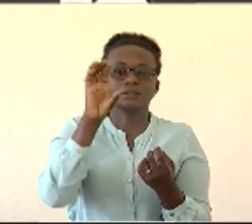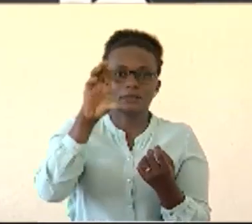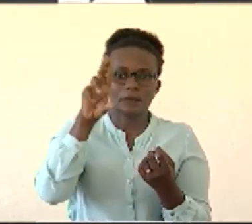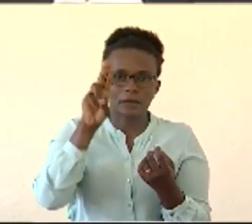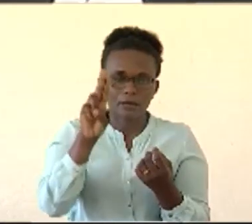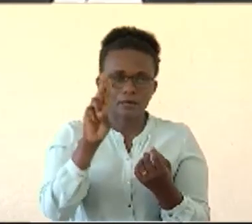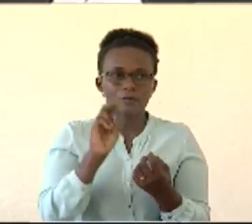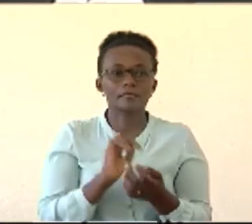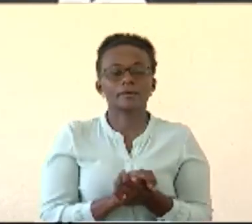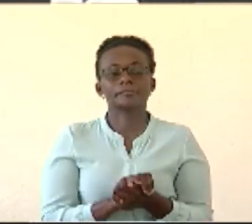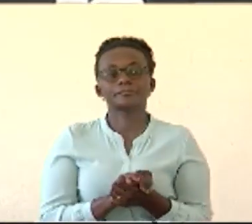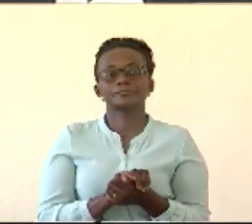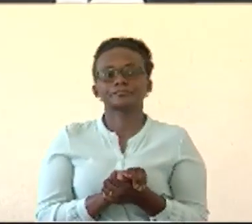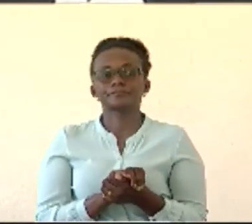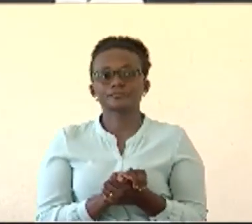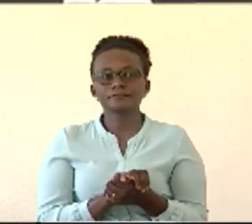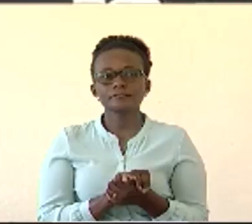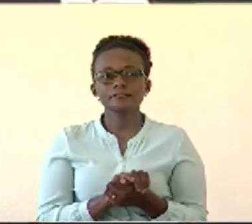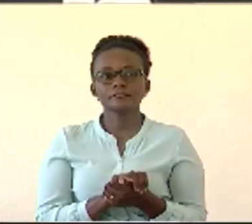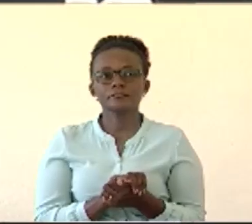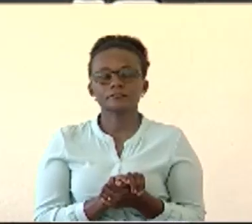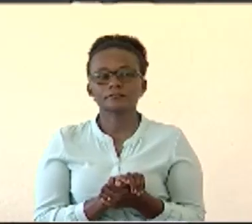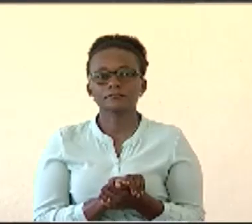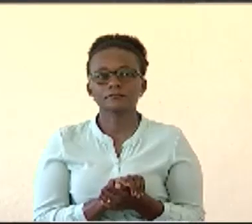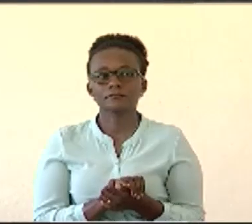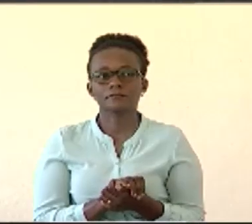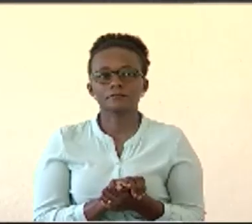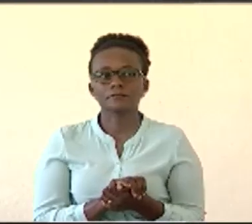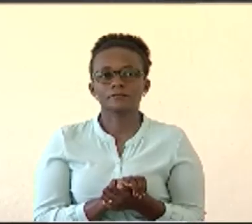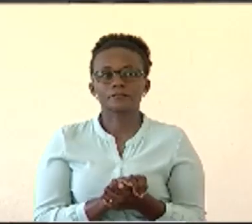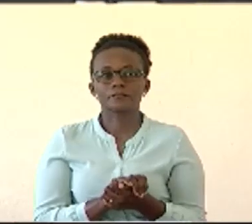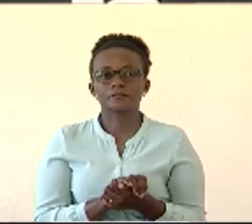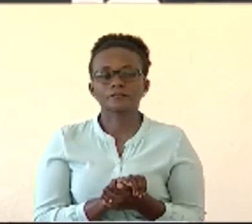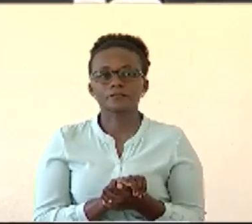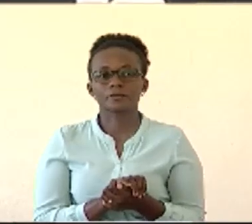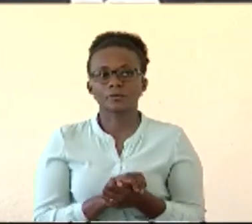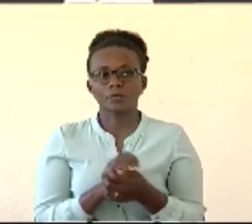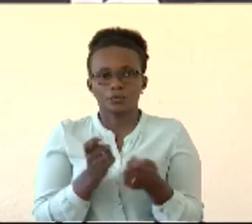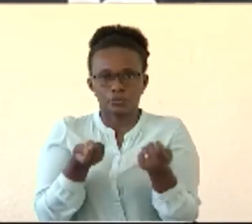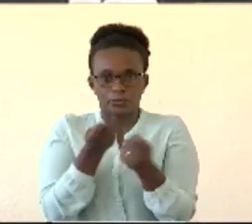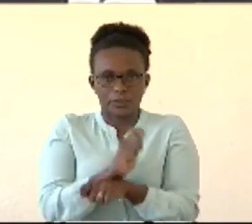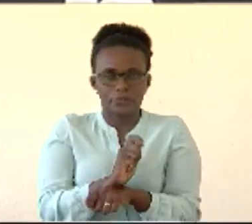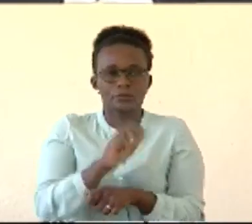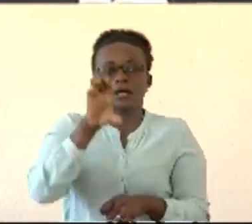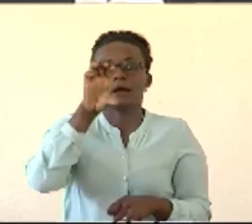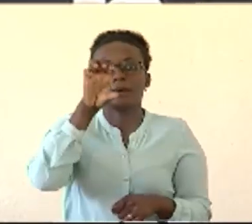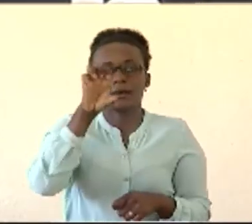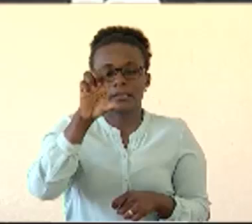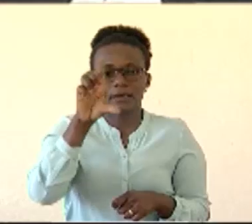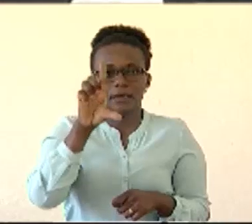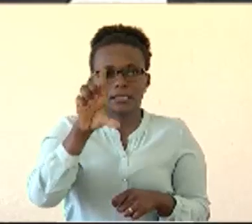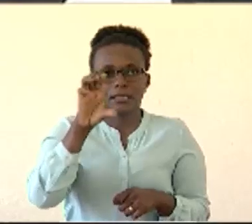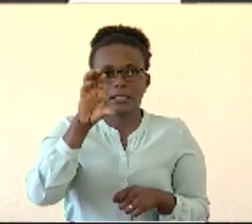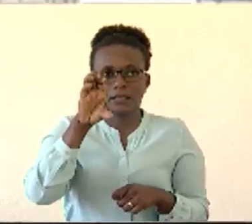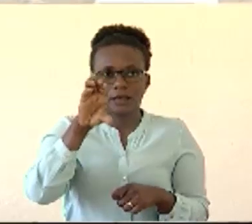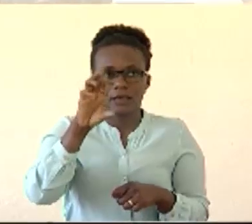So how do we do the electroplating? You remember the concepts that we talked about? During the